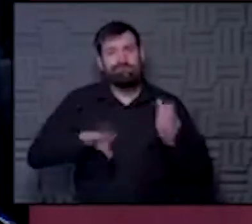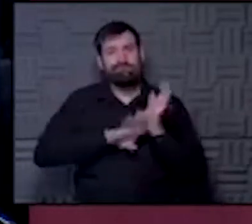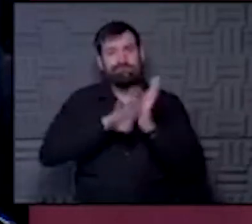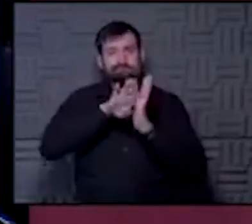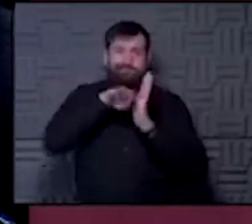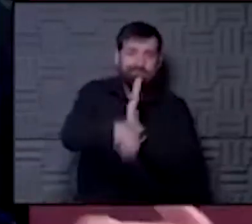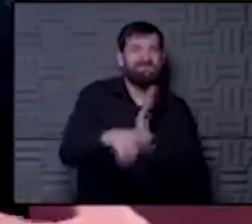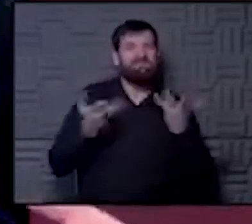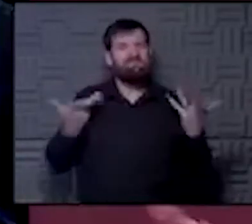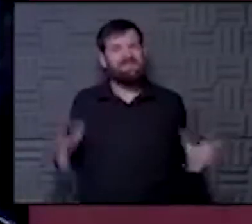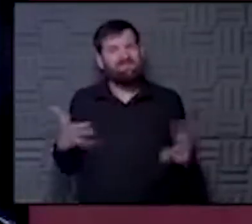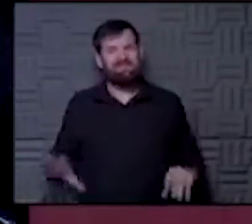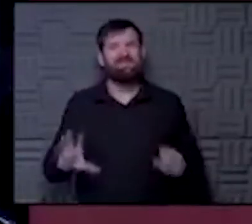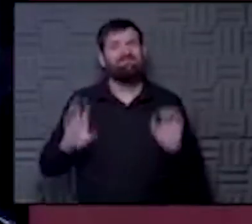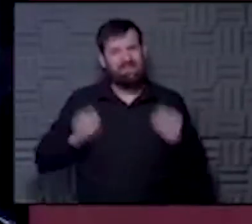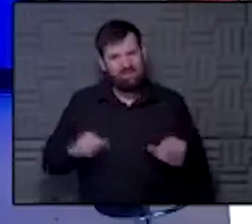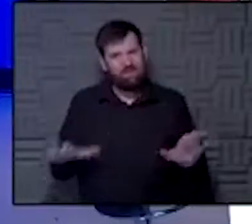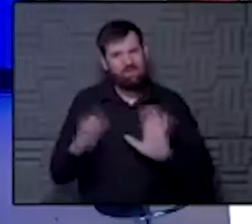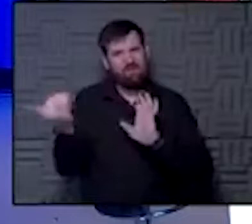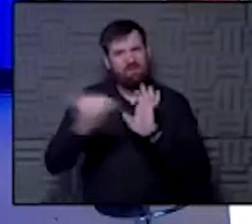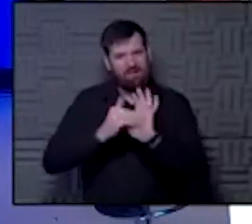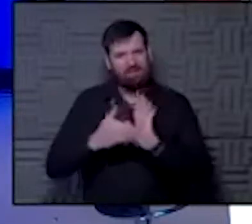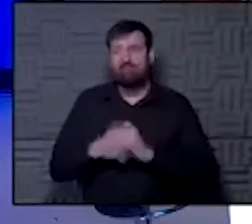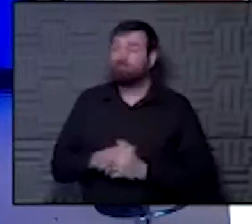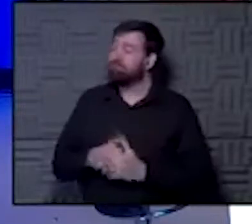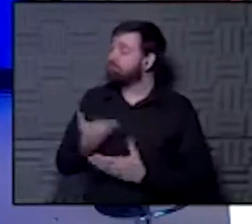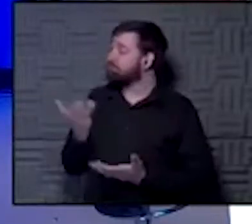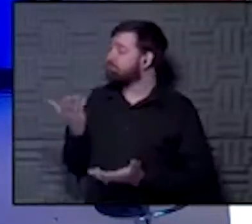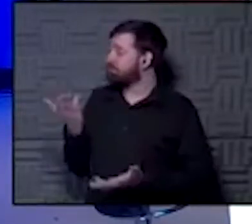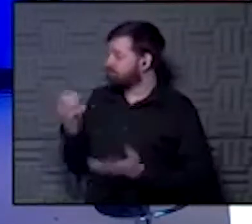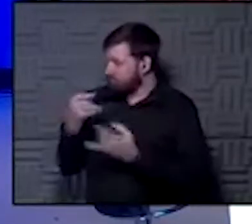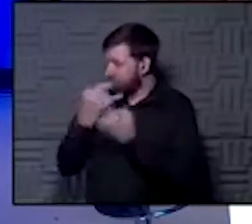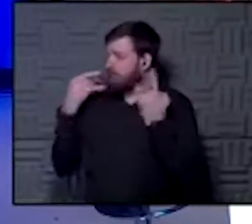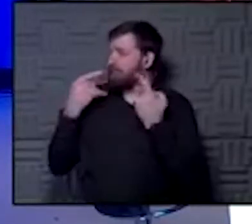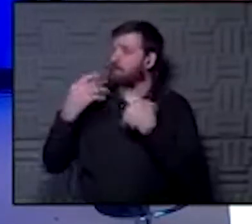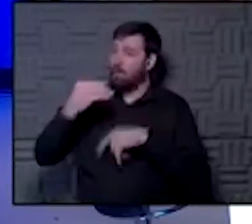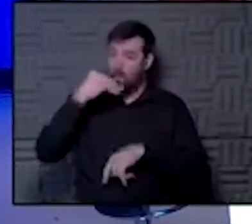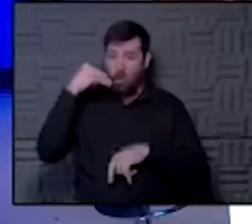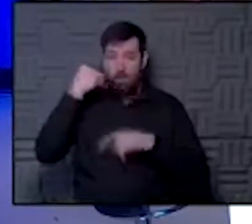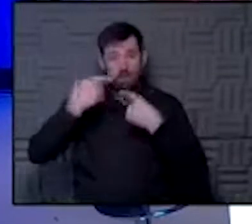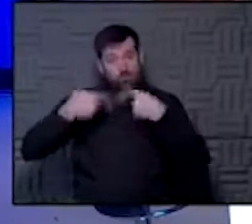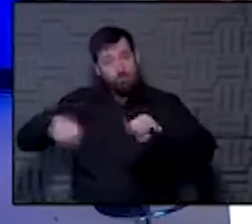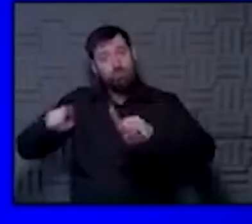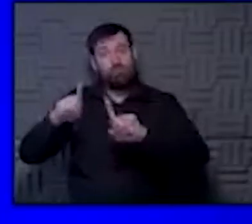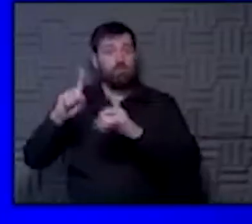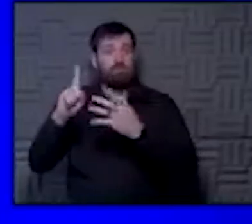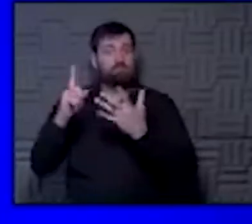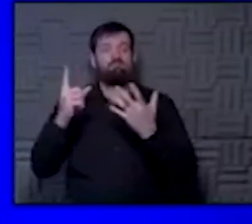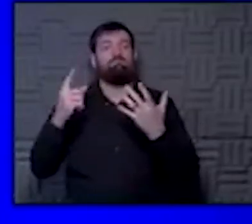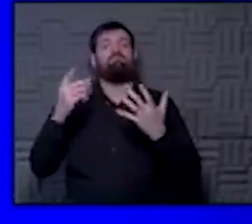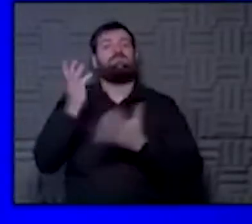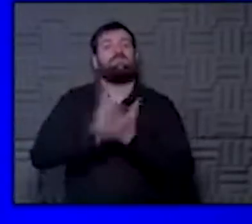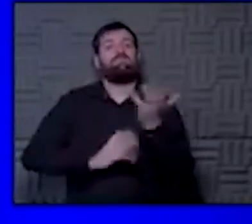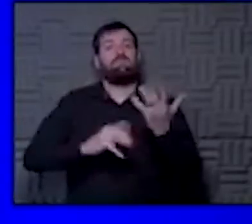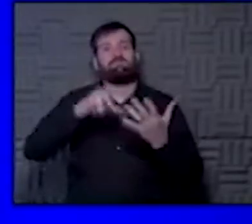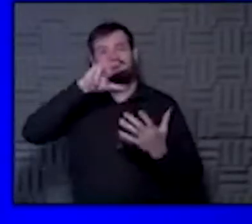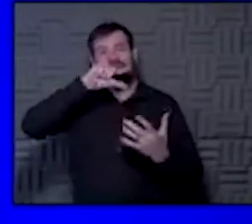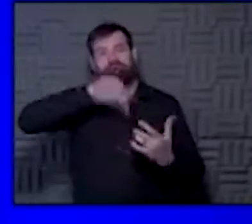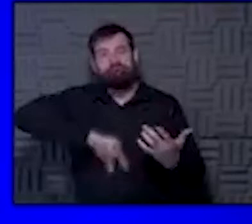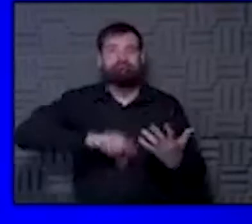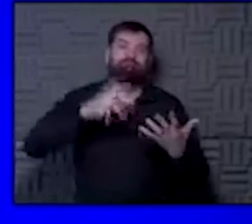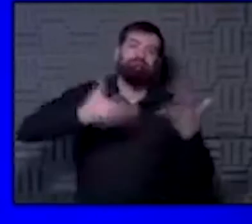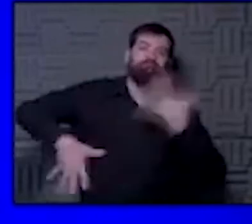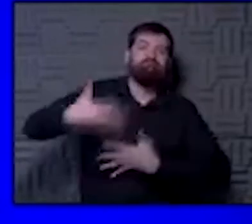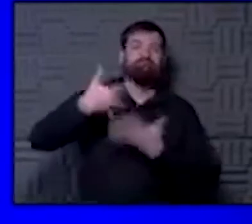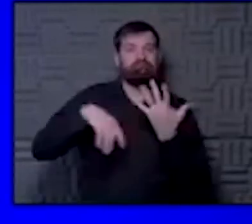we can do it again, and maybe we are doing it. Yeah, and maybe masking at home if you did get together, maybe it was some of those gatherings that you were masking